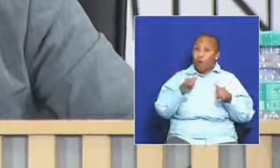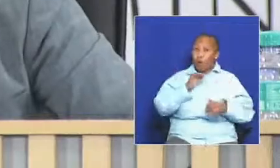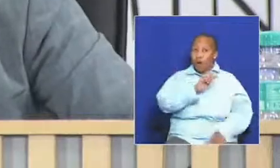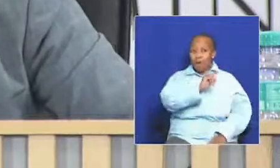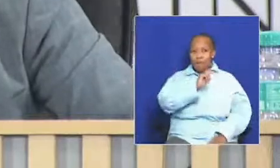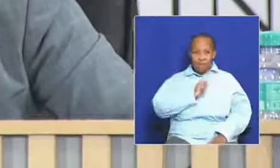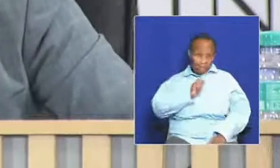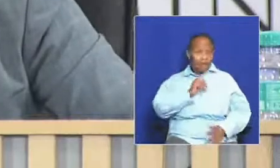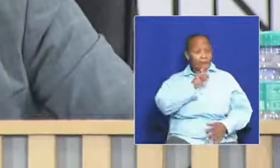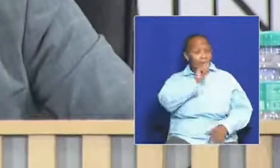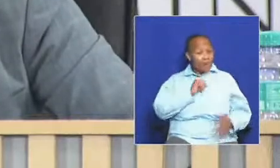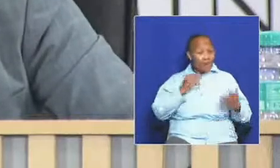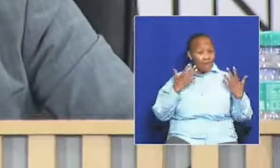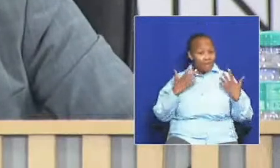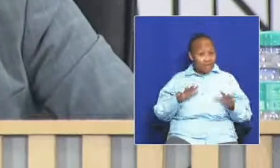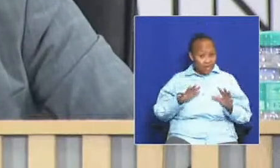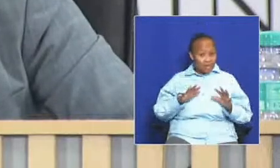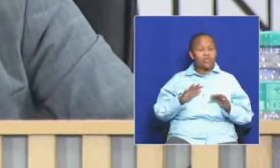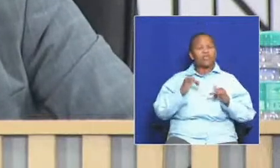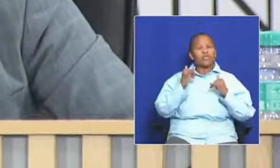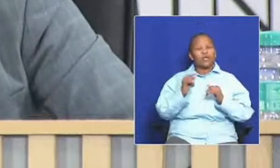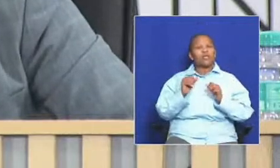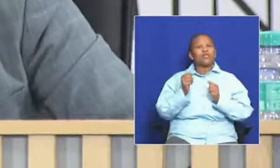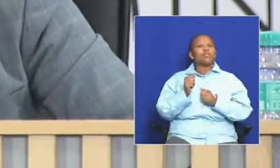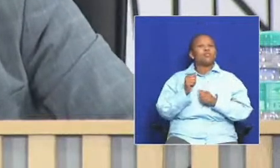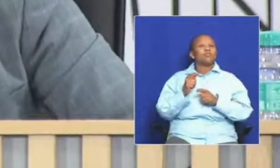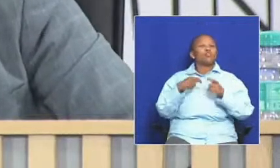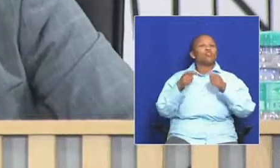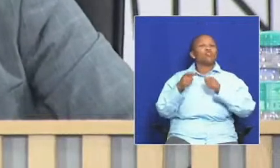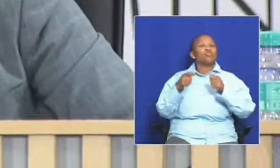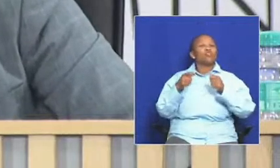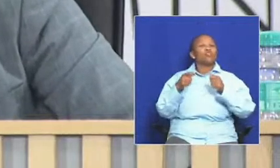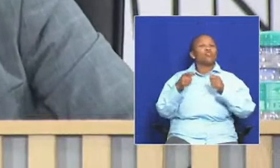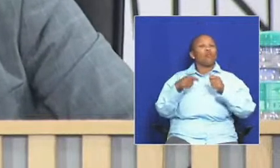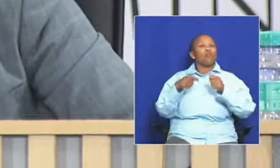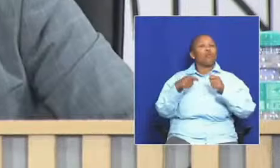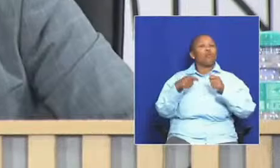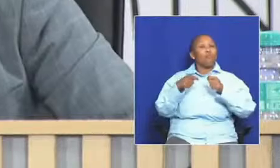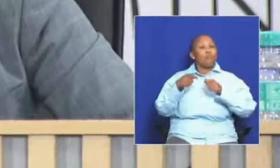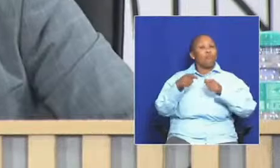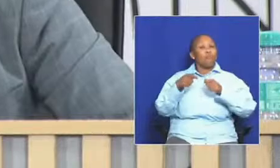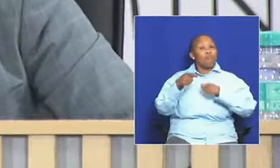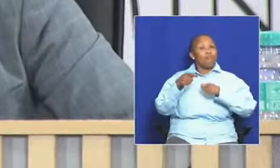main supplier's account. So I cannot say he lost his money.